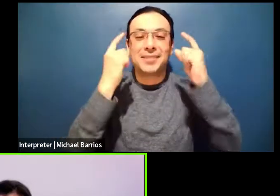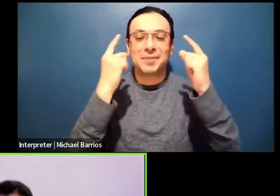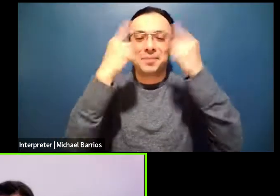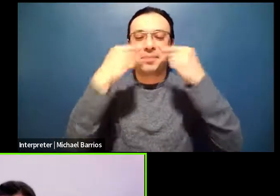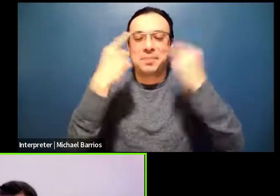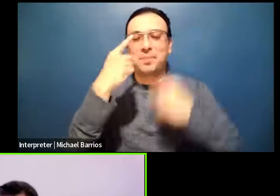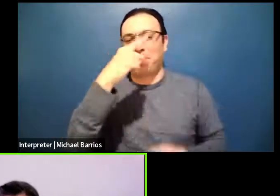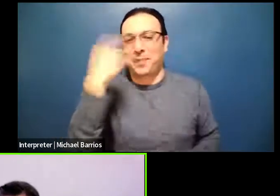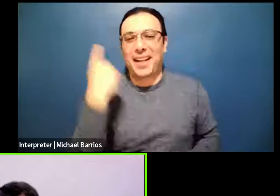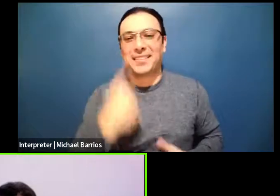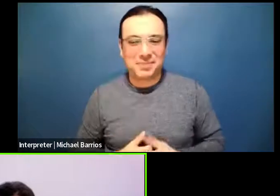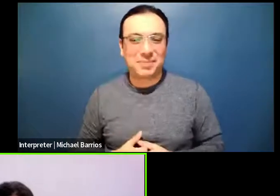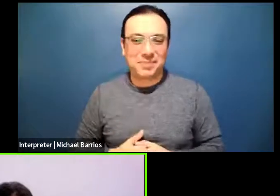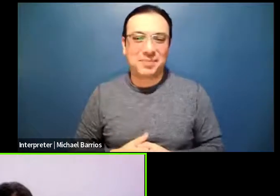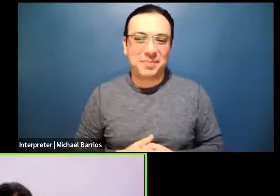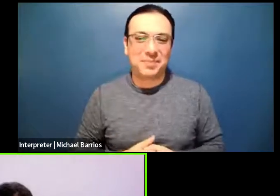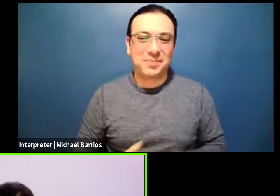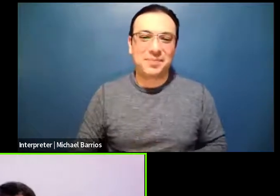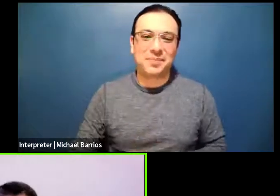well. Okay.